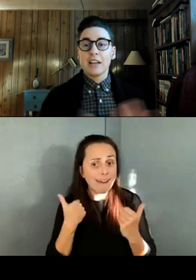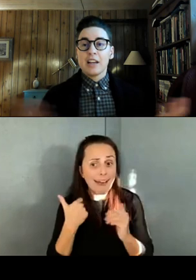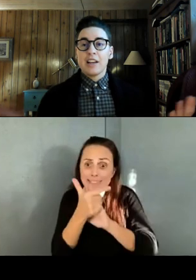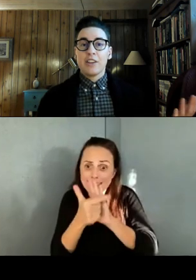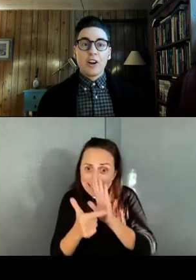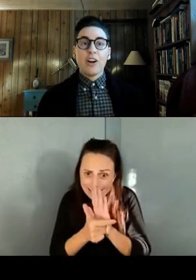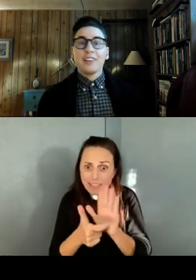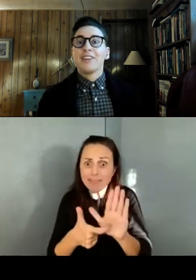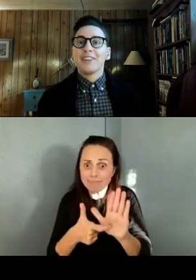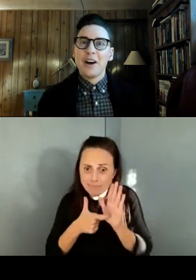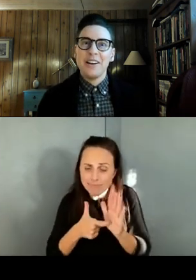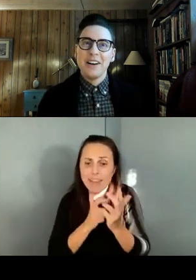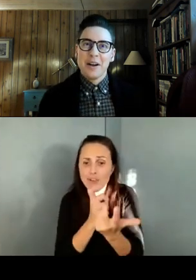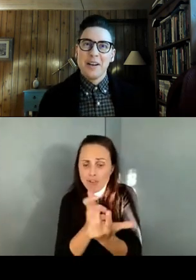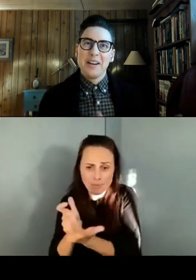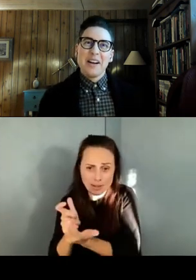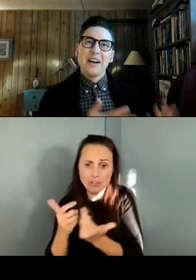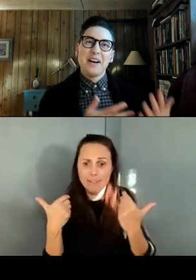because there are